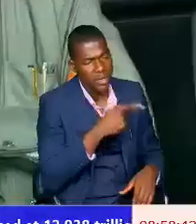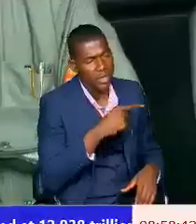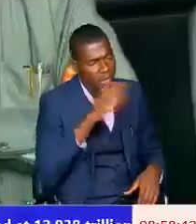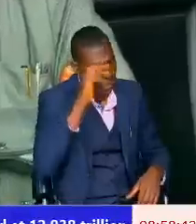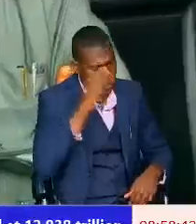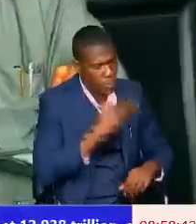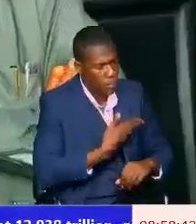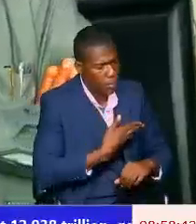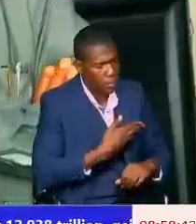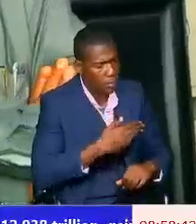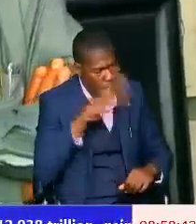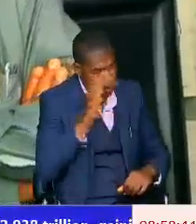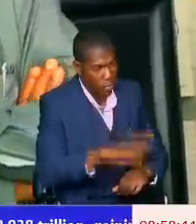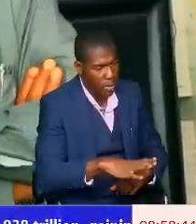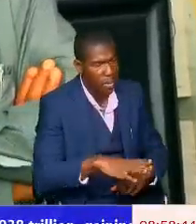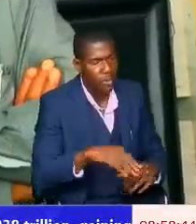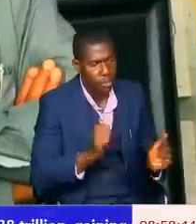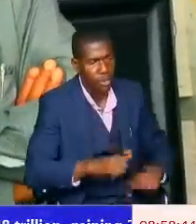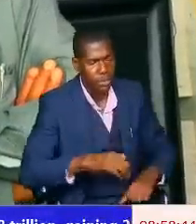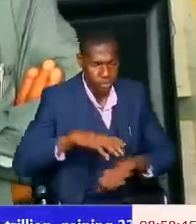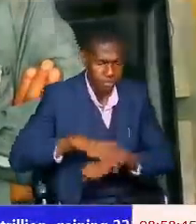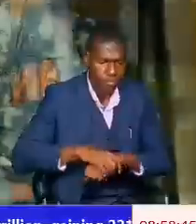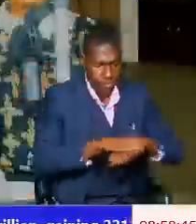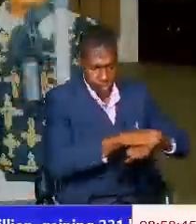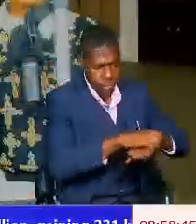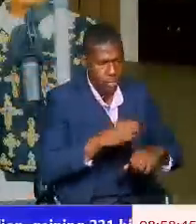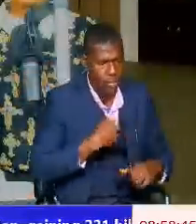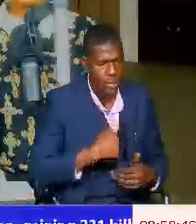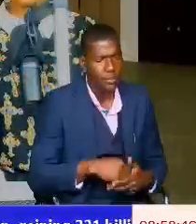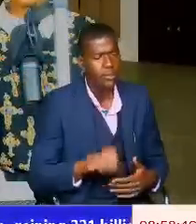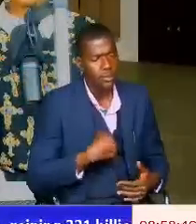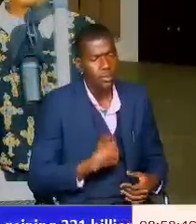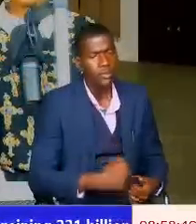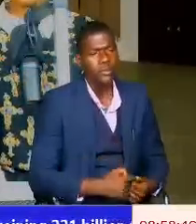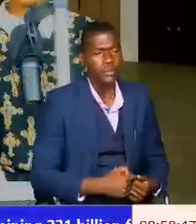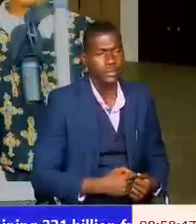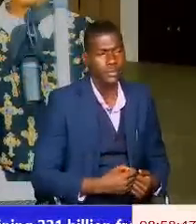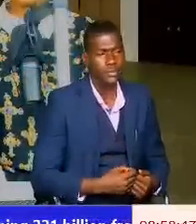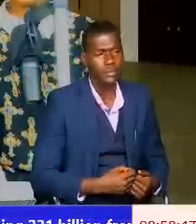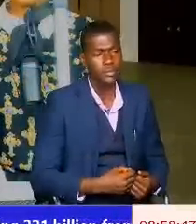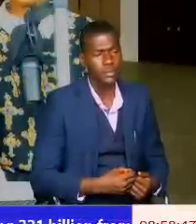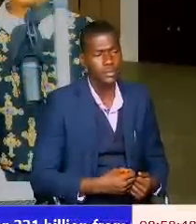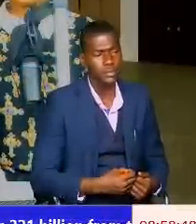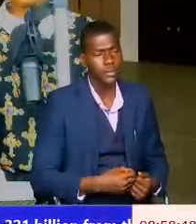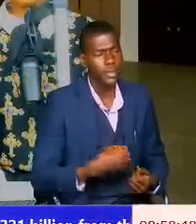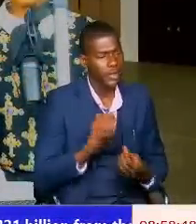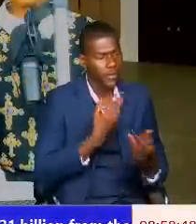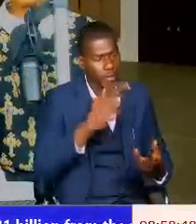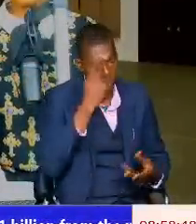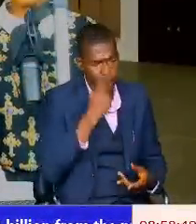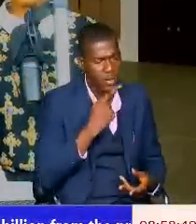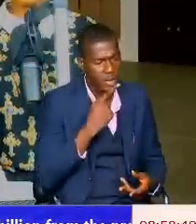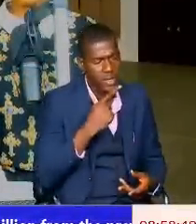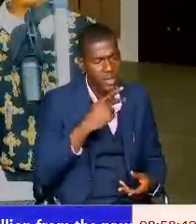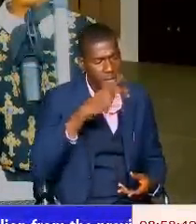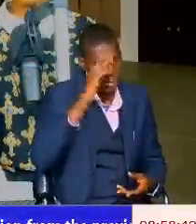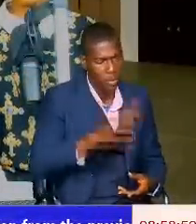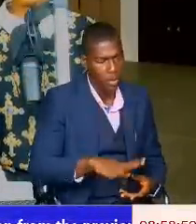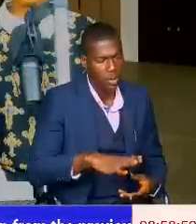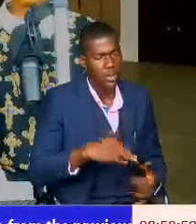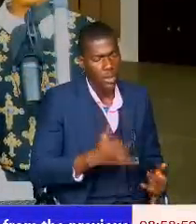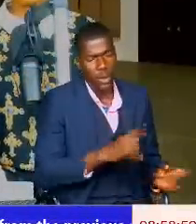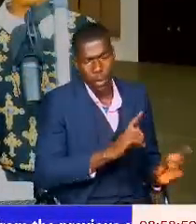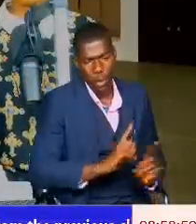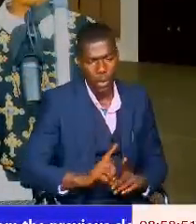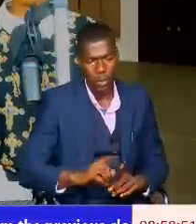will come and took me out of there. So I did that. You know, they now came for